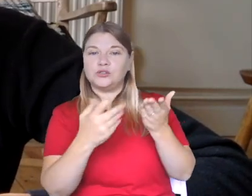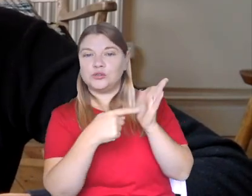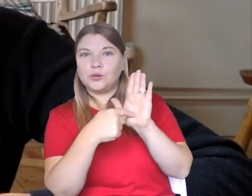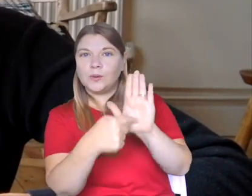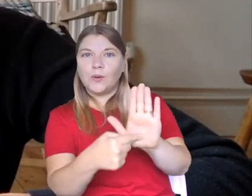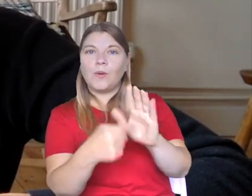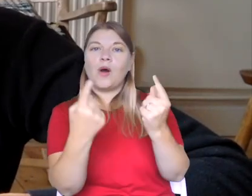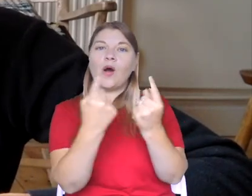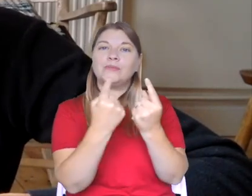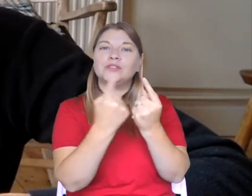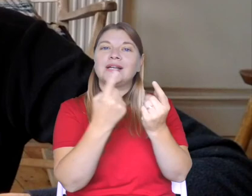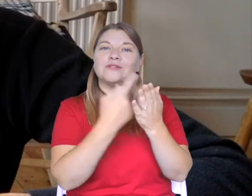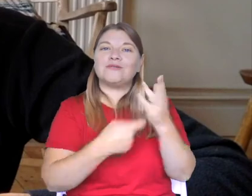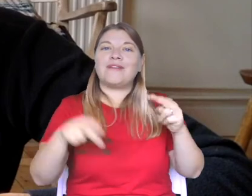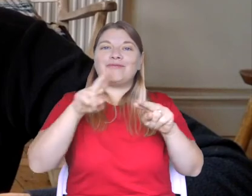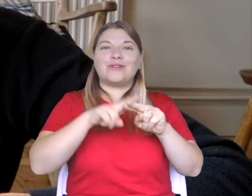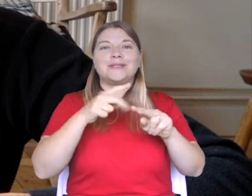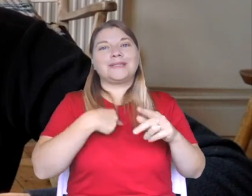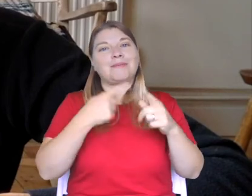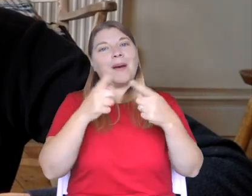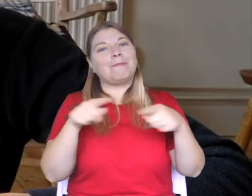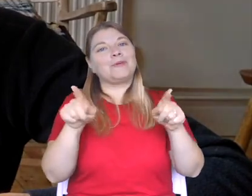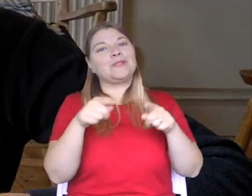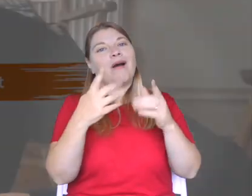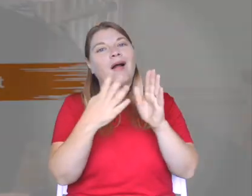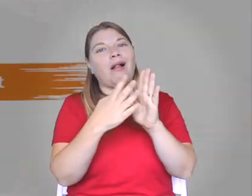my musical treble clef.